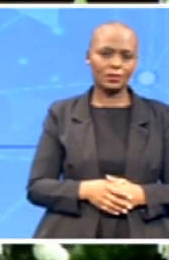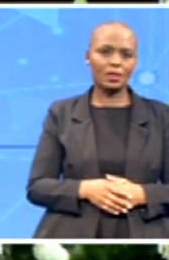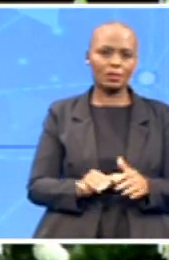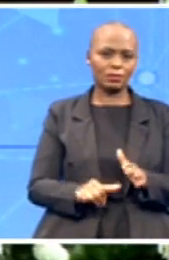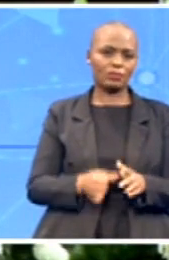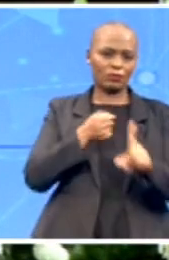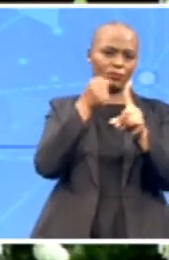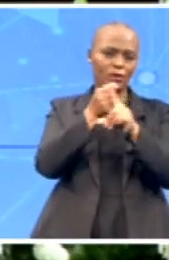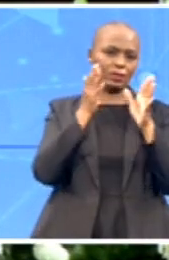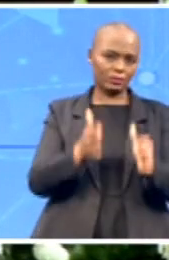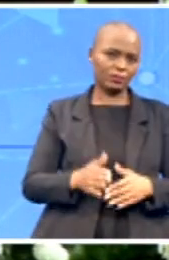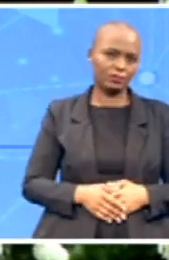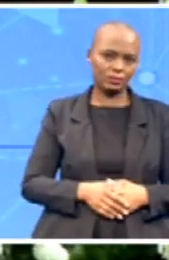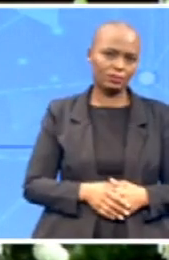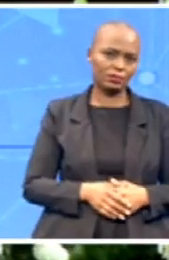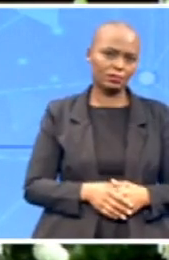The computer